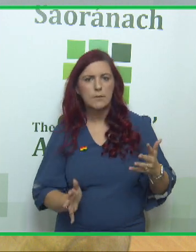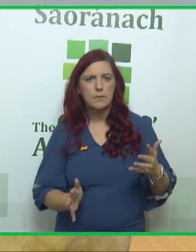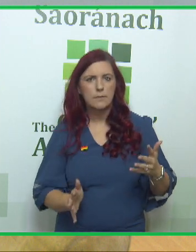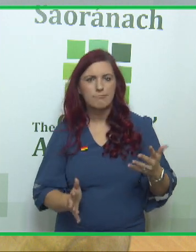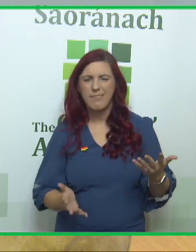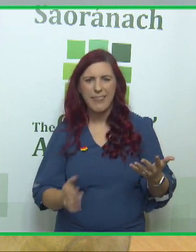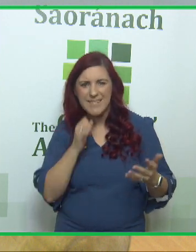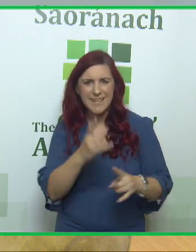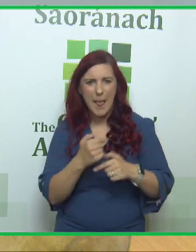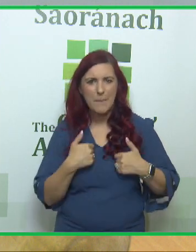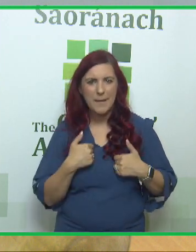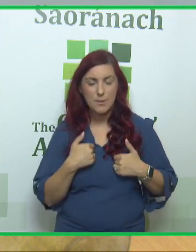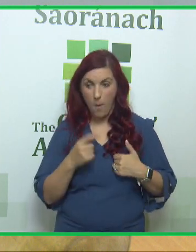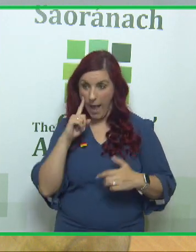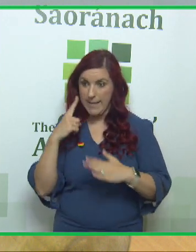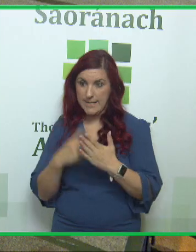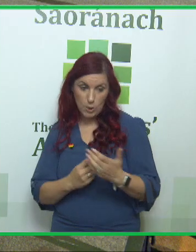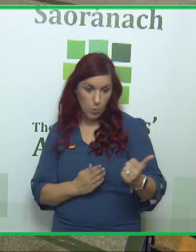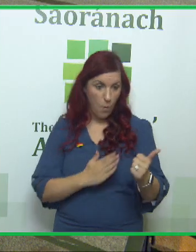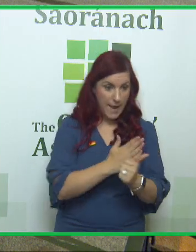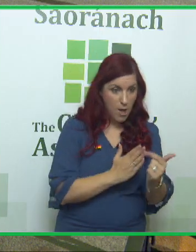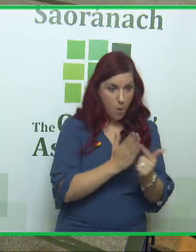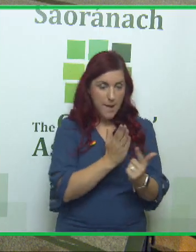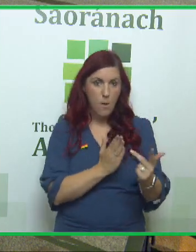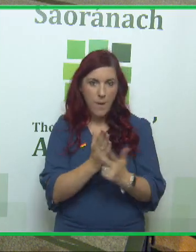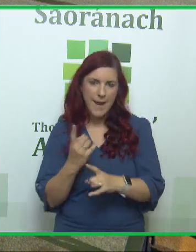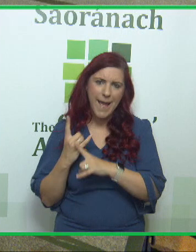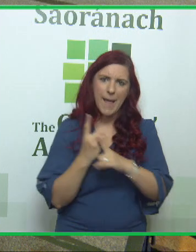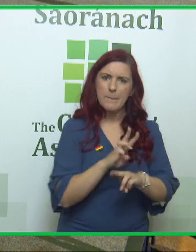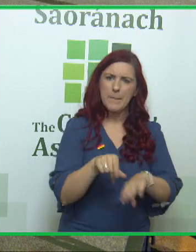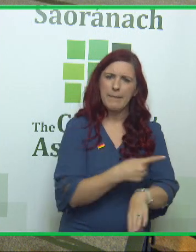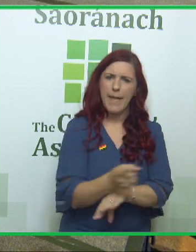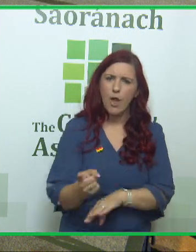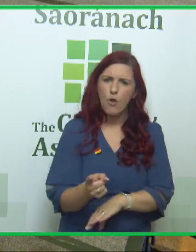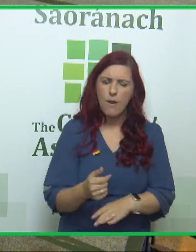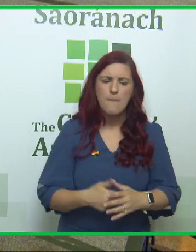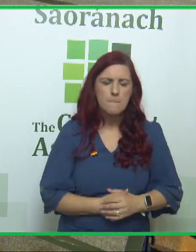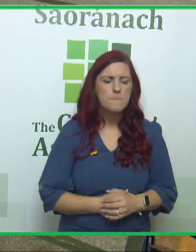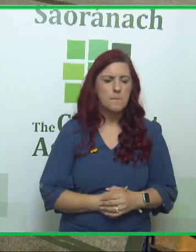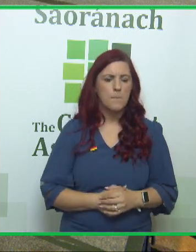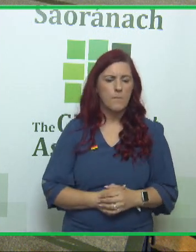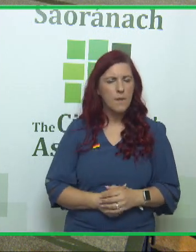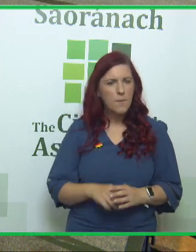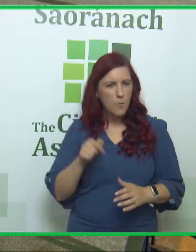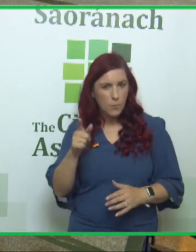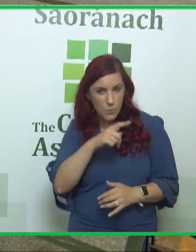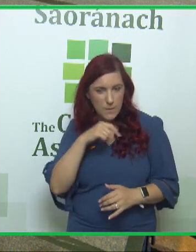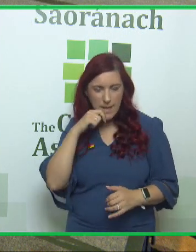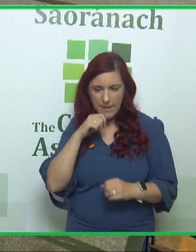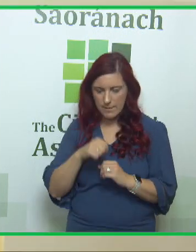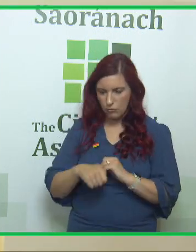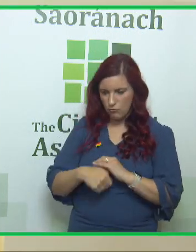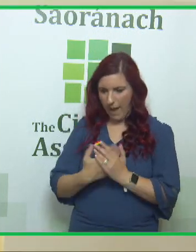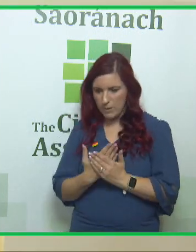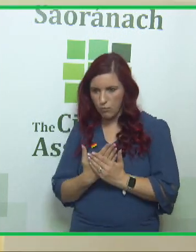it. Like, yeah, Mick, you know, it's brilliant to hear about, you know, such the grassroots approach, but when we're talking